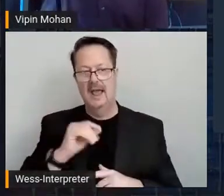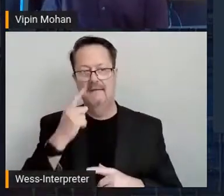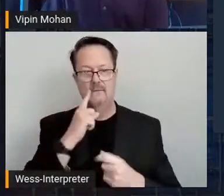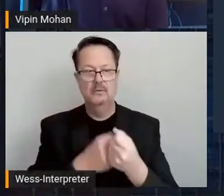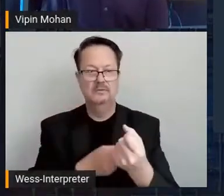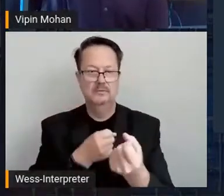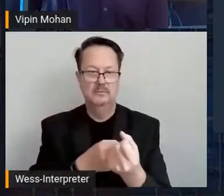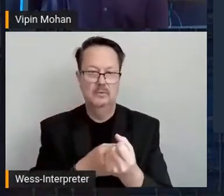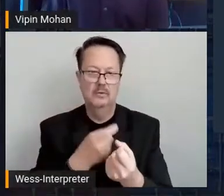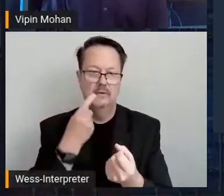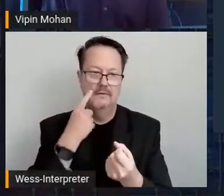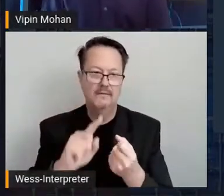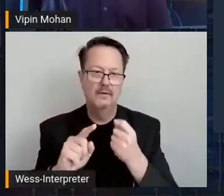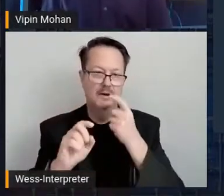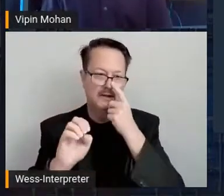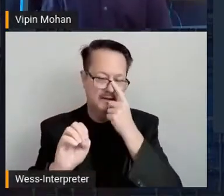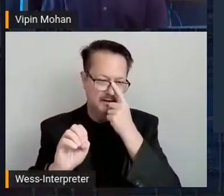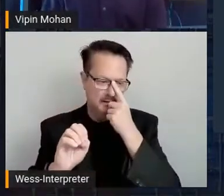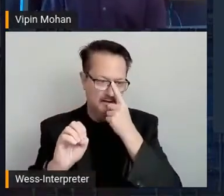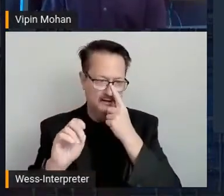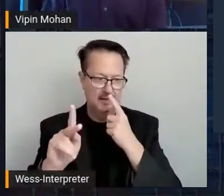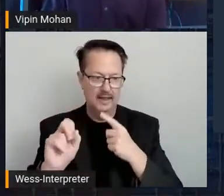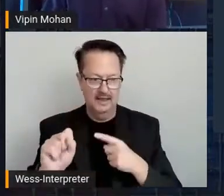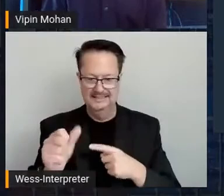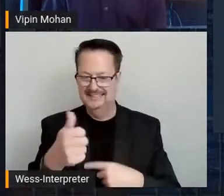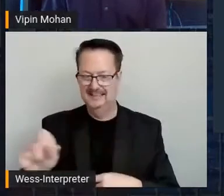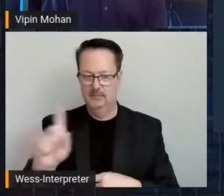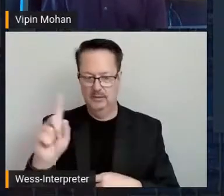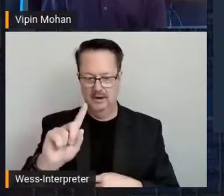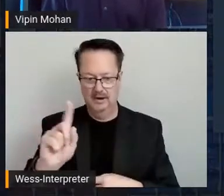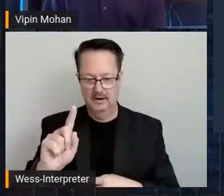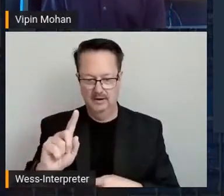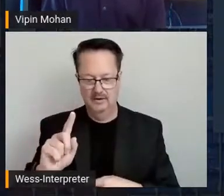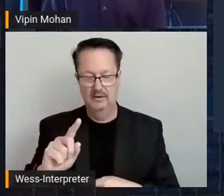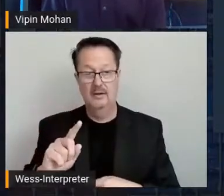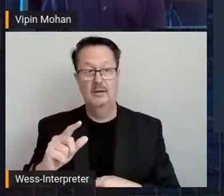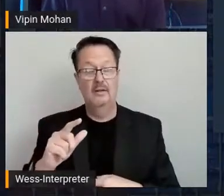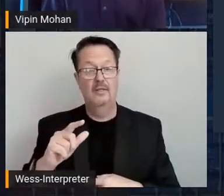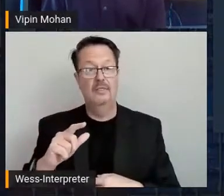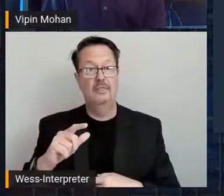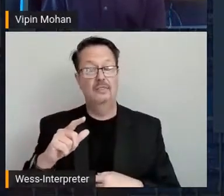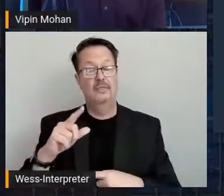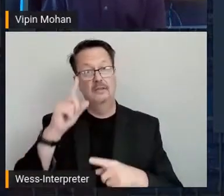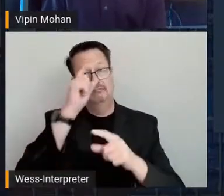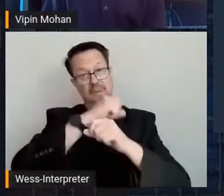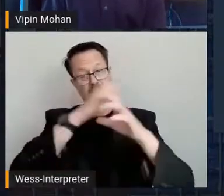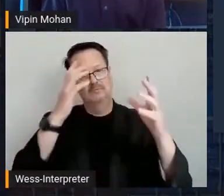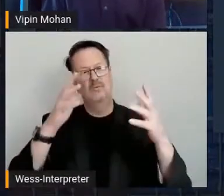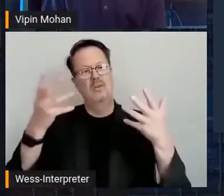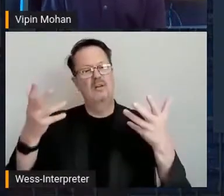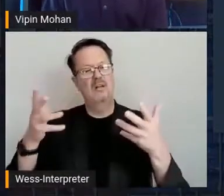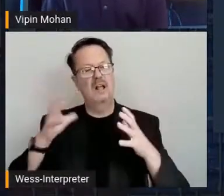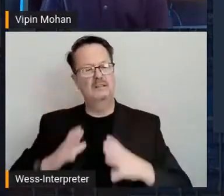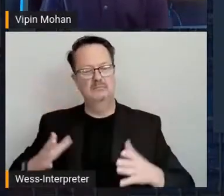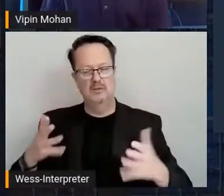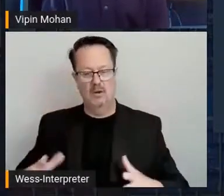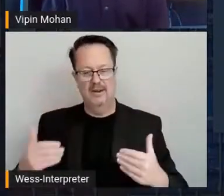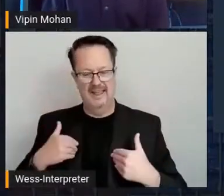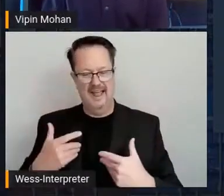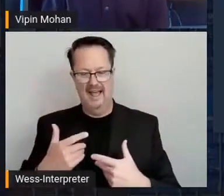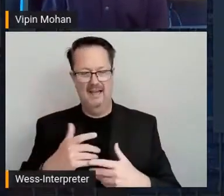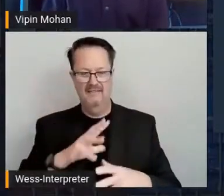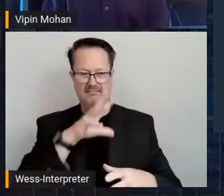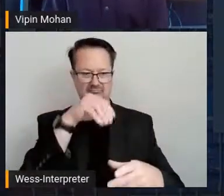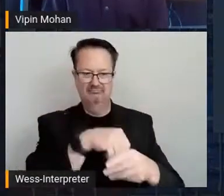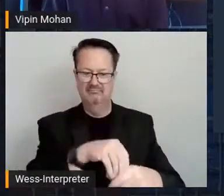for EKS Anywhere, the prerequisite is that customers already have an enterprise support plan with AWS, and